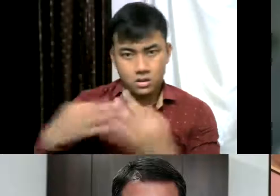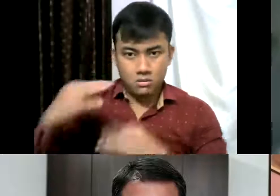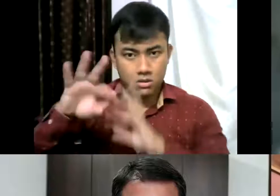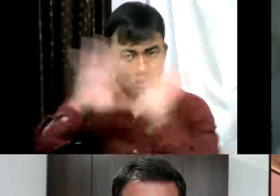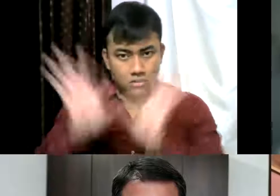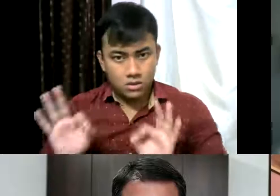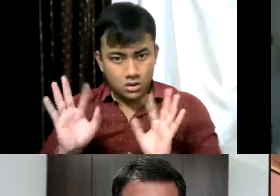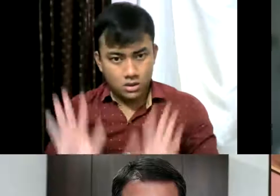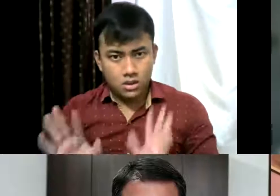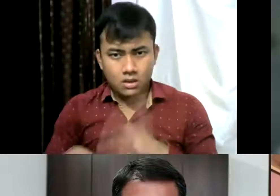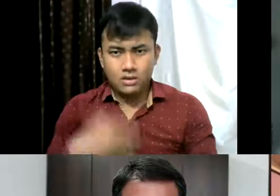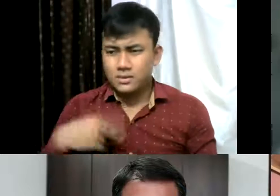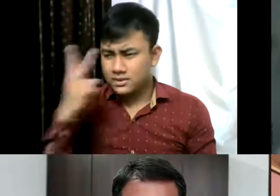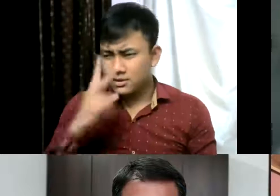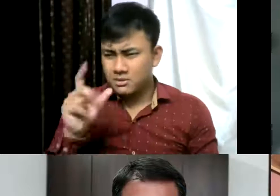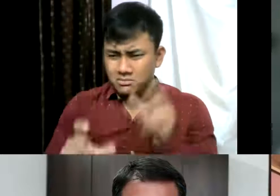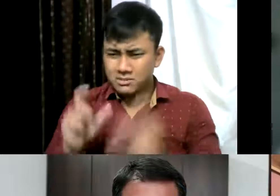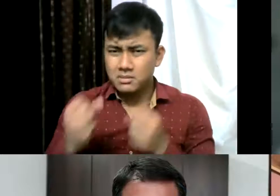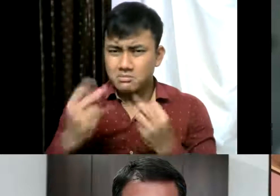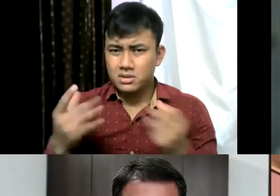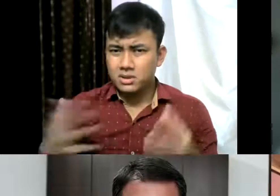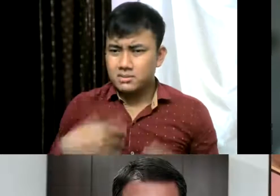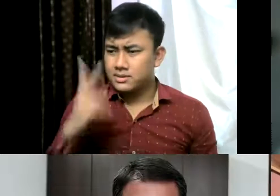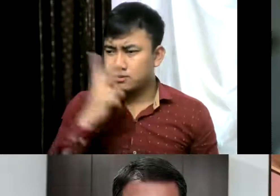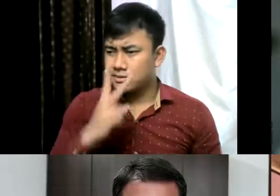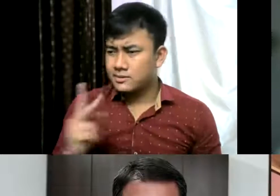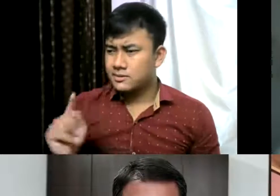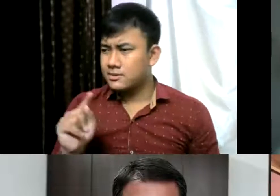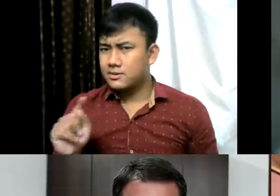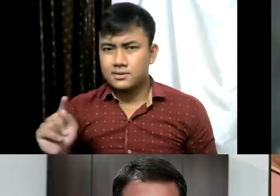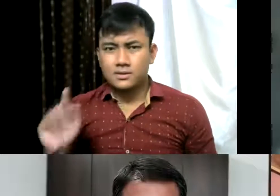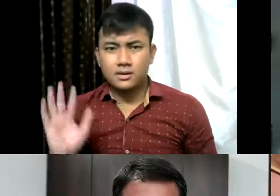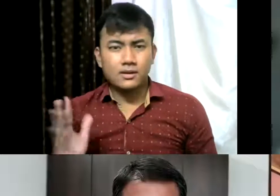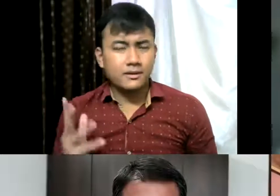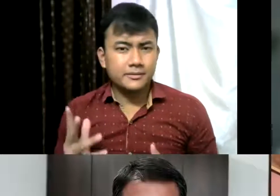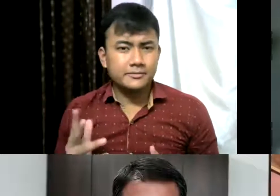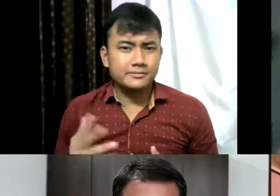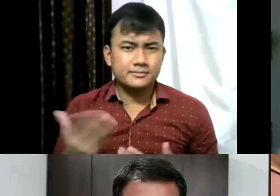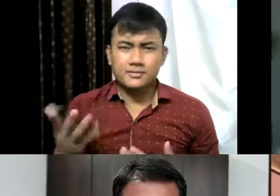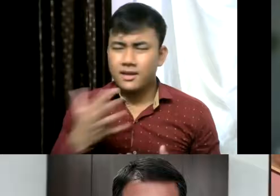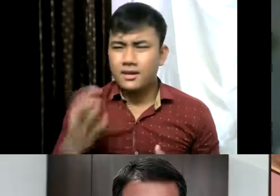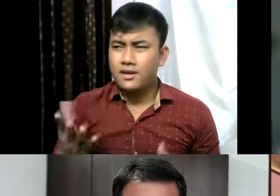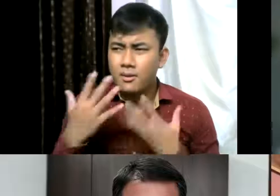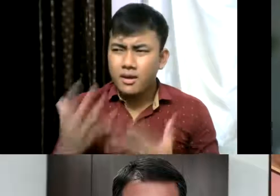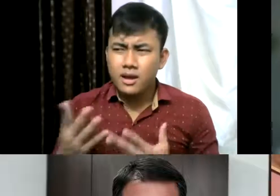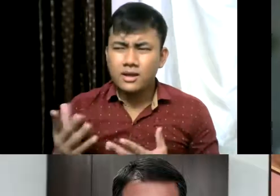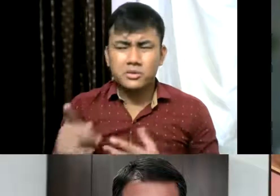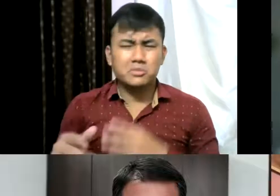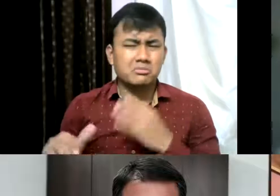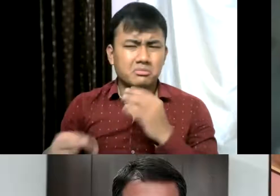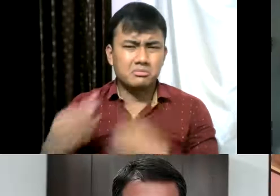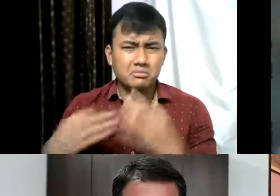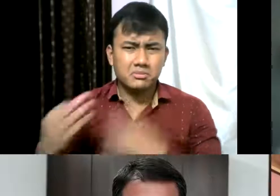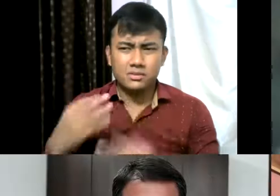often find a lot of people reaching out through anonymous profiles, also threatening and saying that, why do you have to mention the D